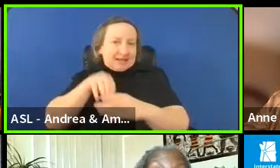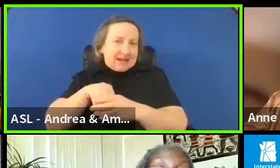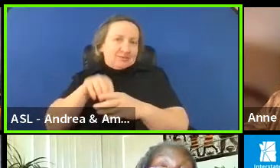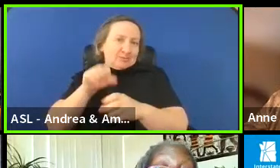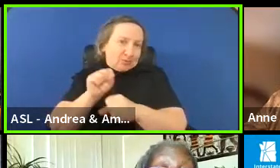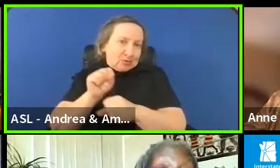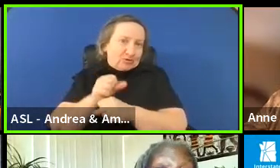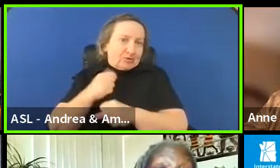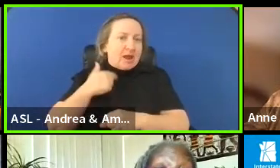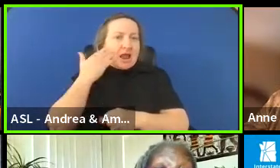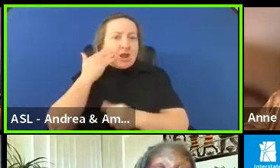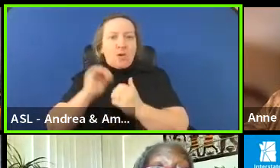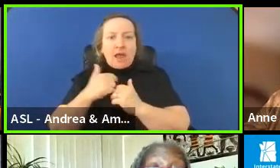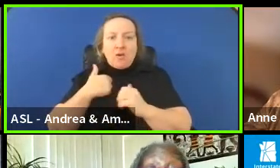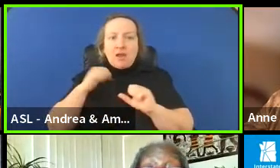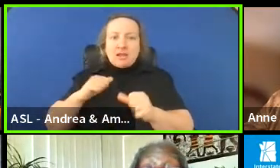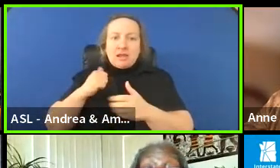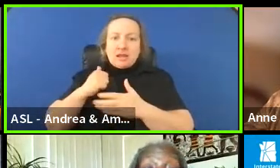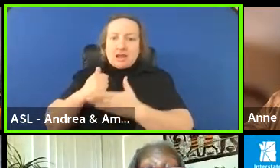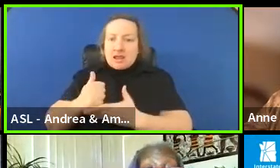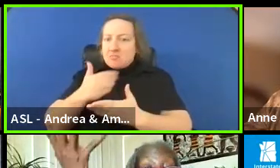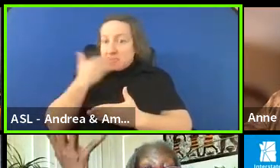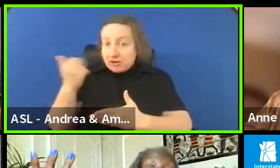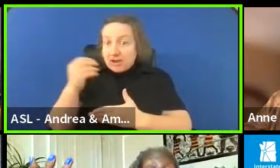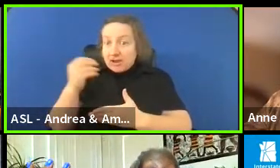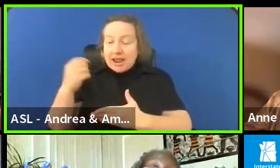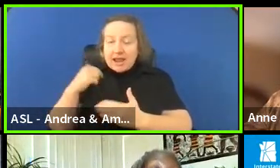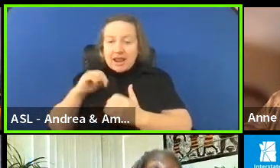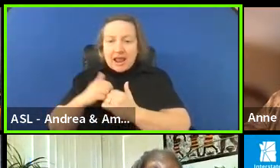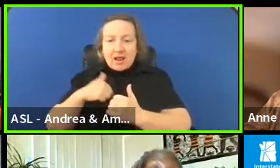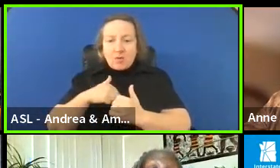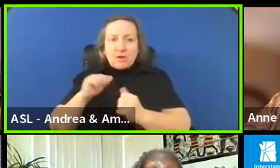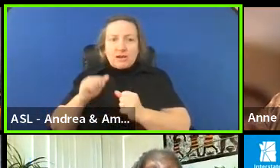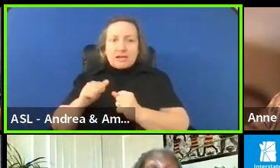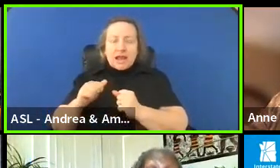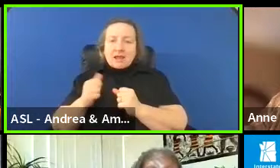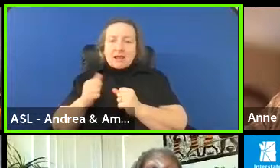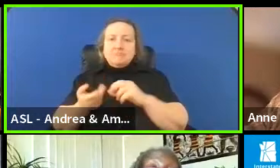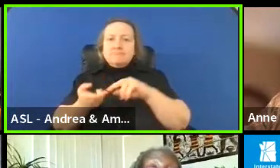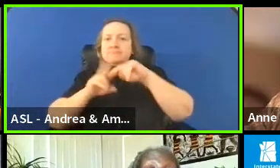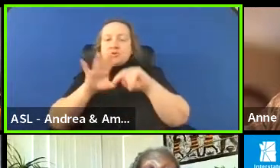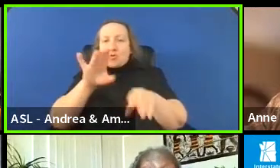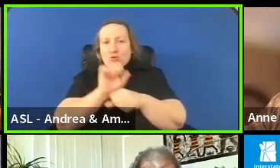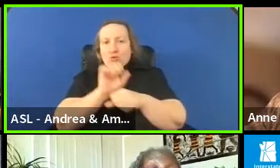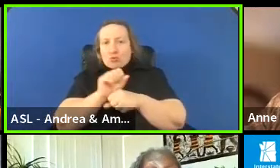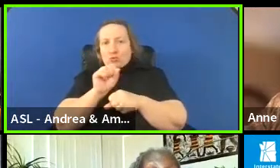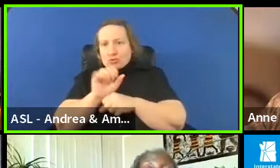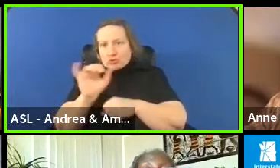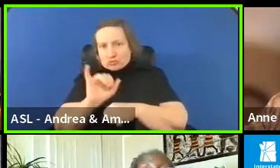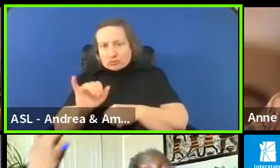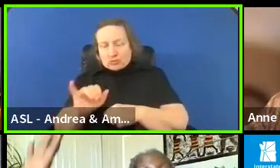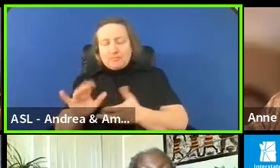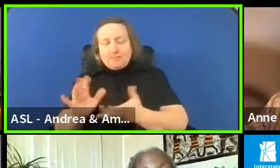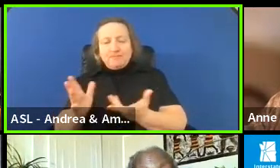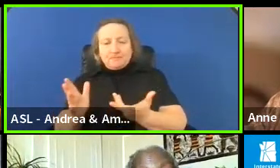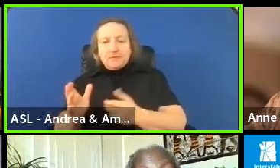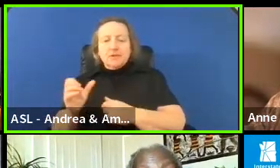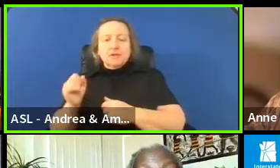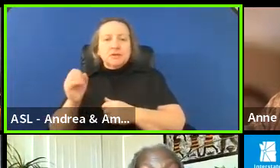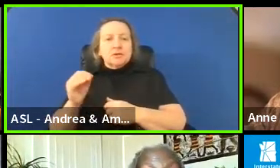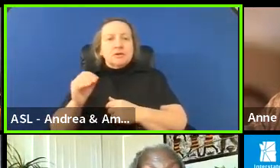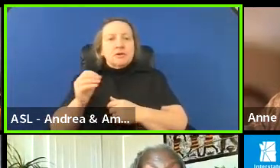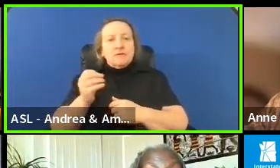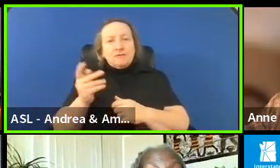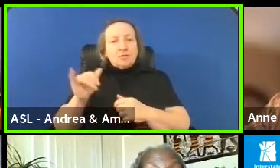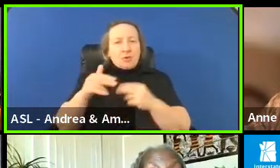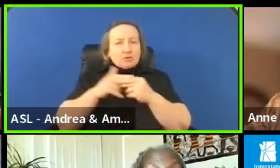can know how I can be most helpful and then how we can amplify the work that you're doing, right? So a couple of those slides just